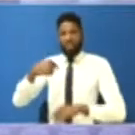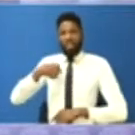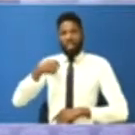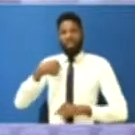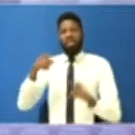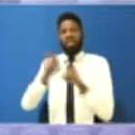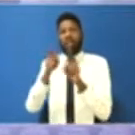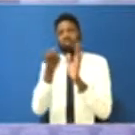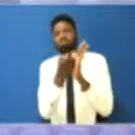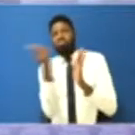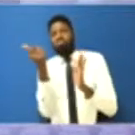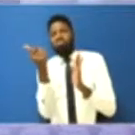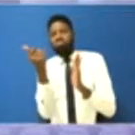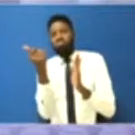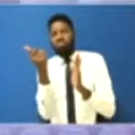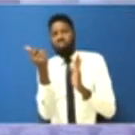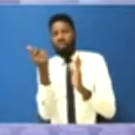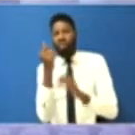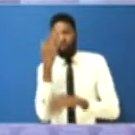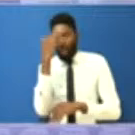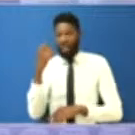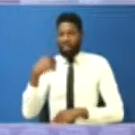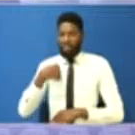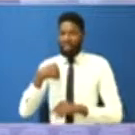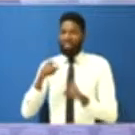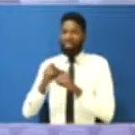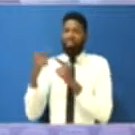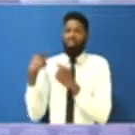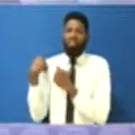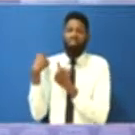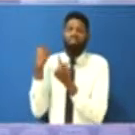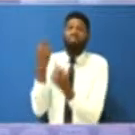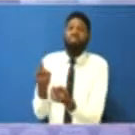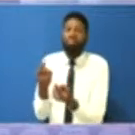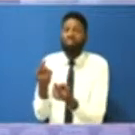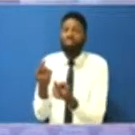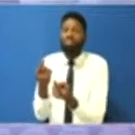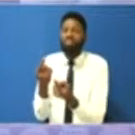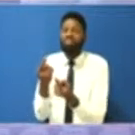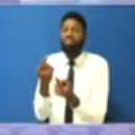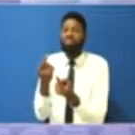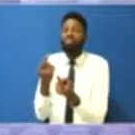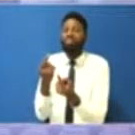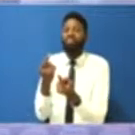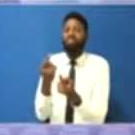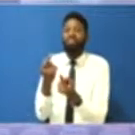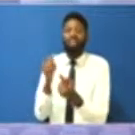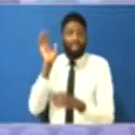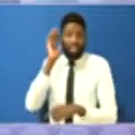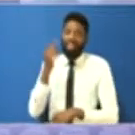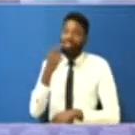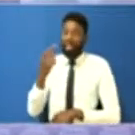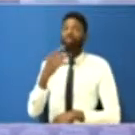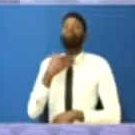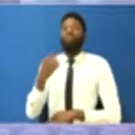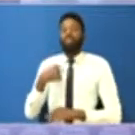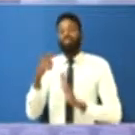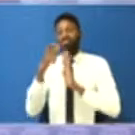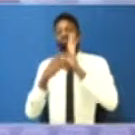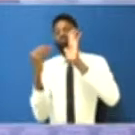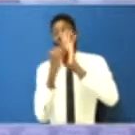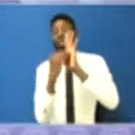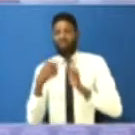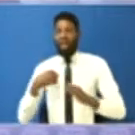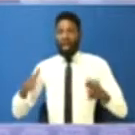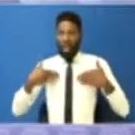ballot i'm glad i had this aid because i've been around i've been in this complex and listening um saying that you know he wants me on the ballot i'm glad he